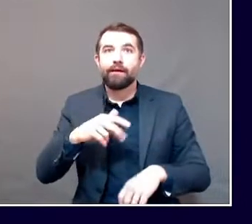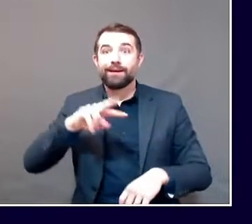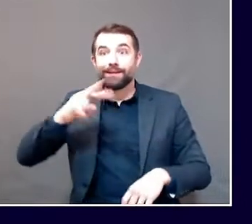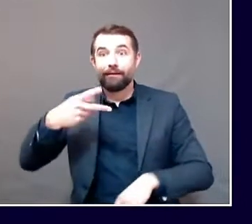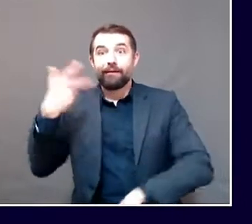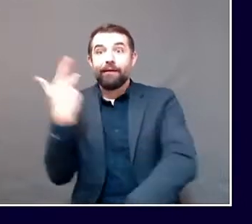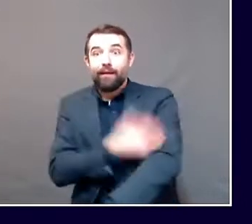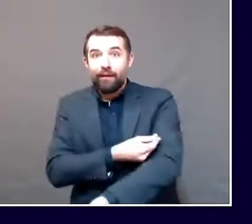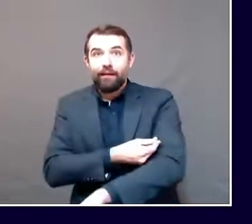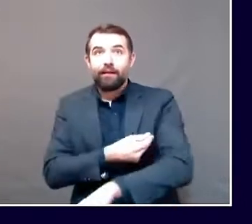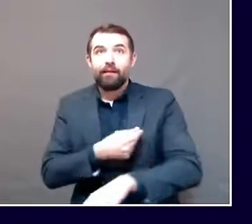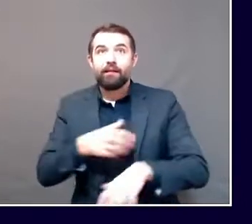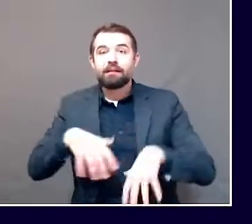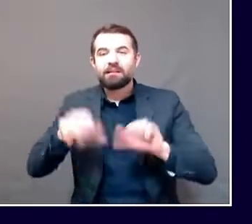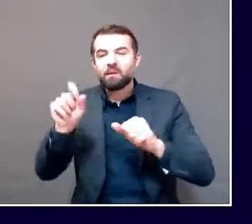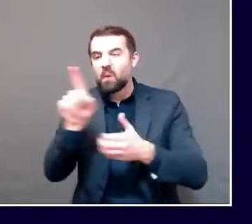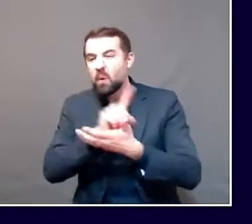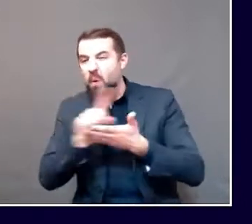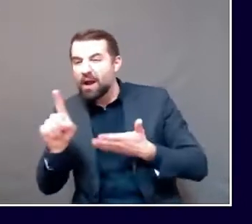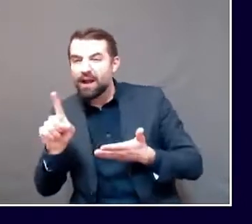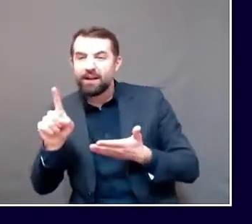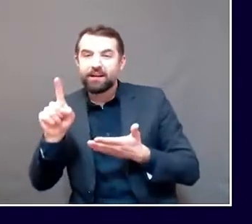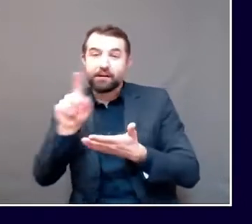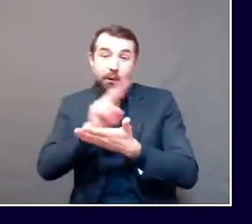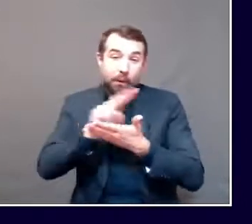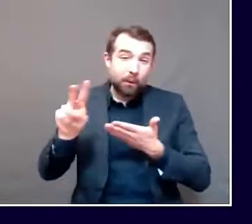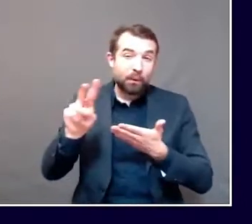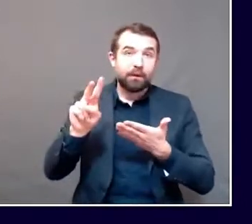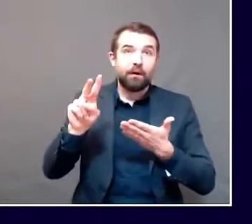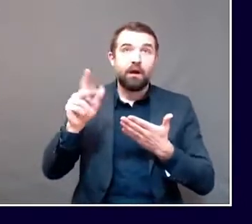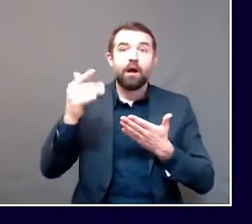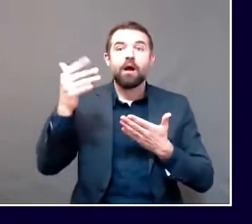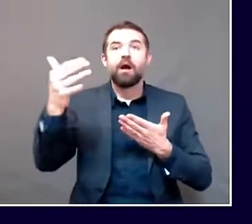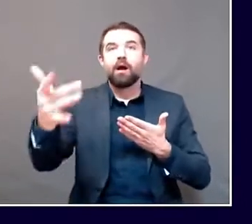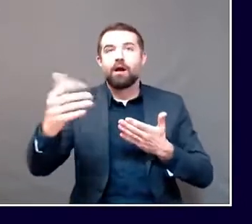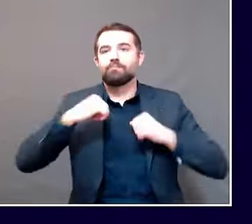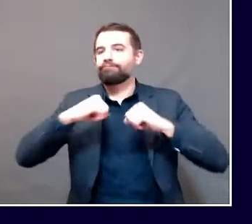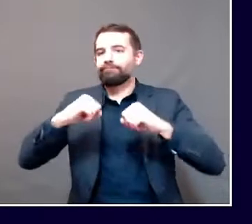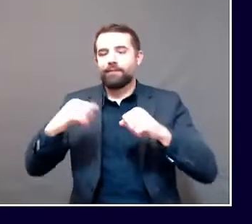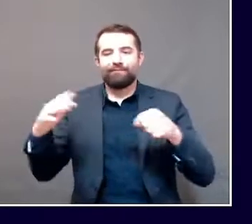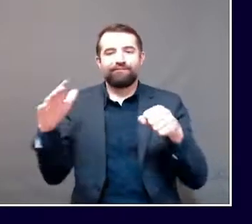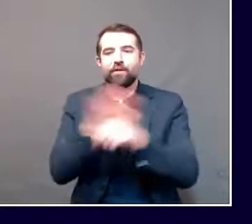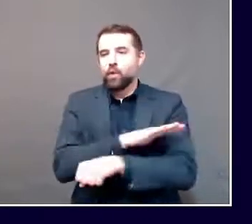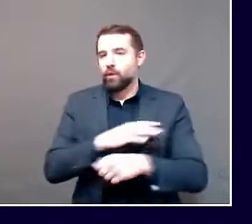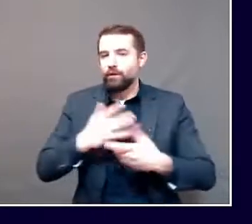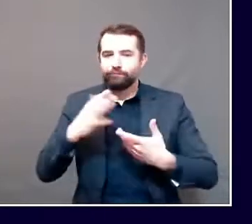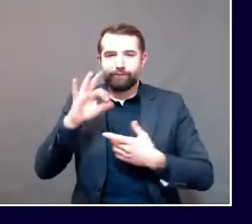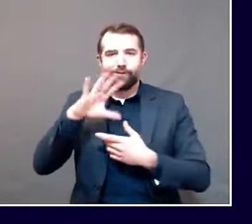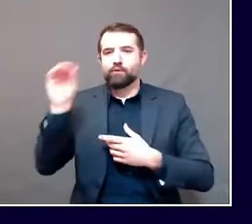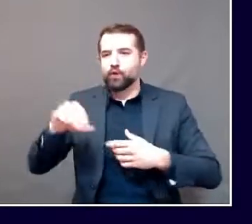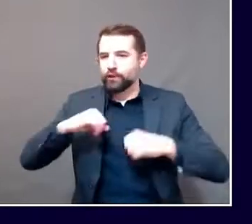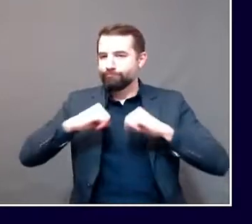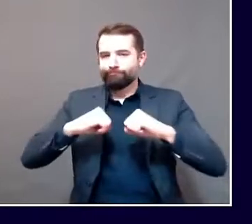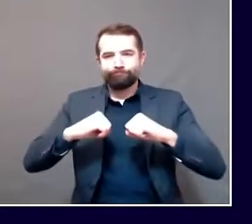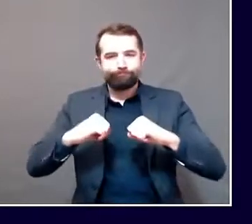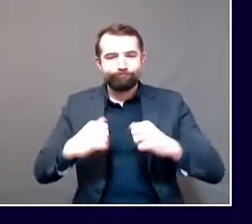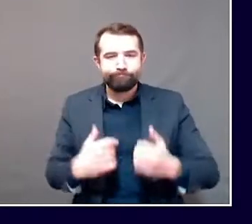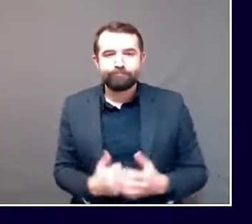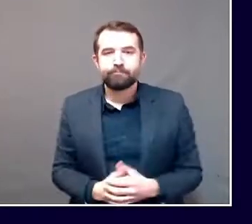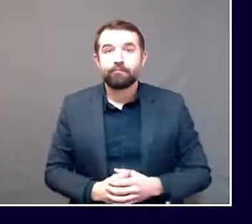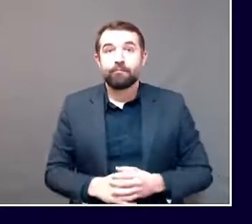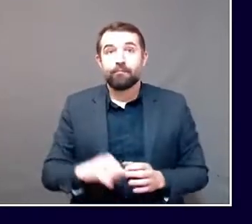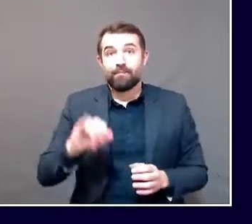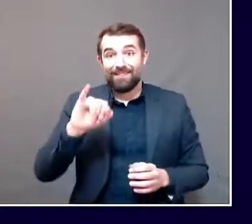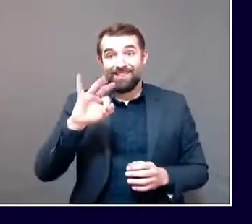2 weeks, after your second dose. All told, if you get your first dose on day 1 and your